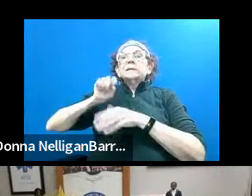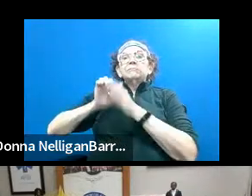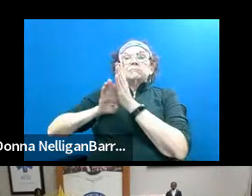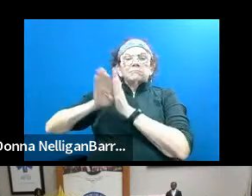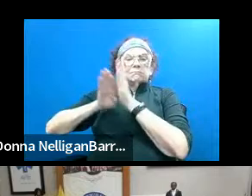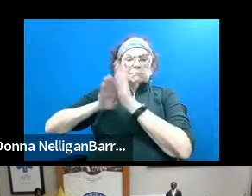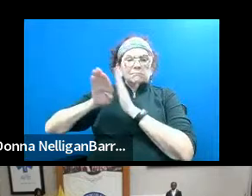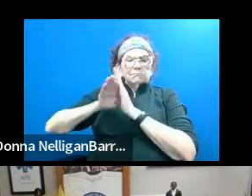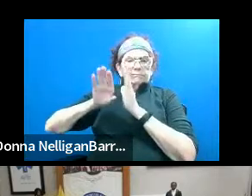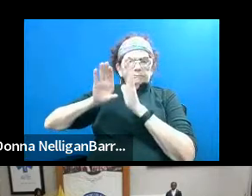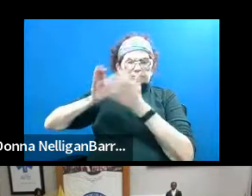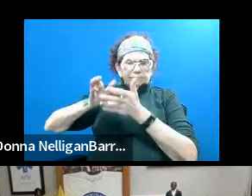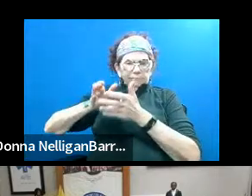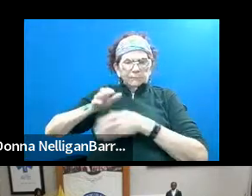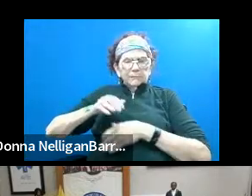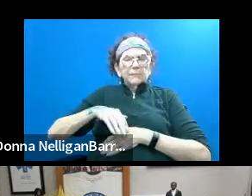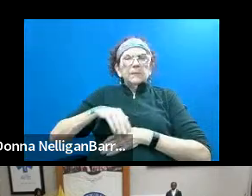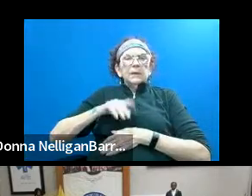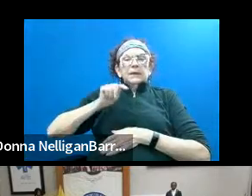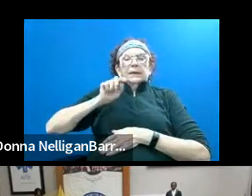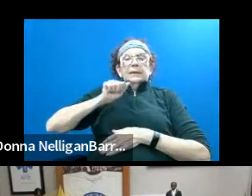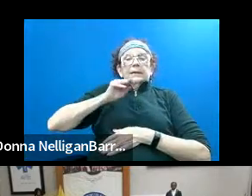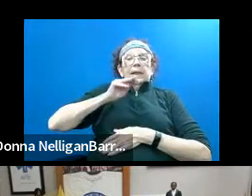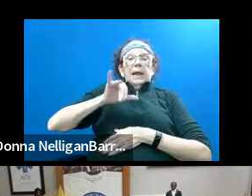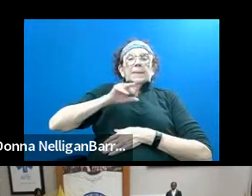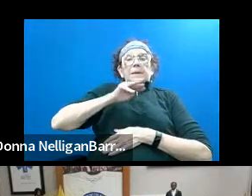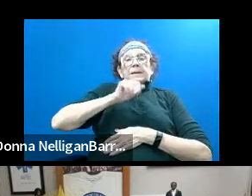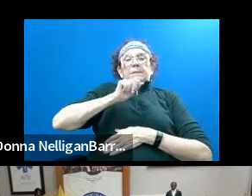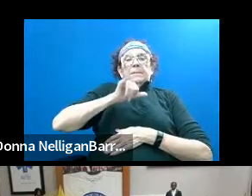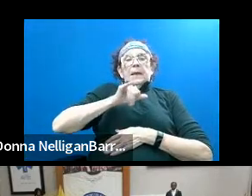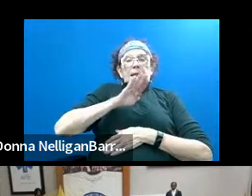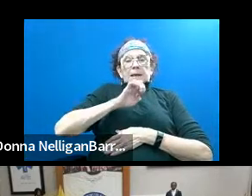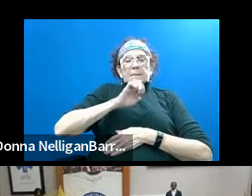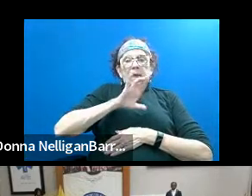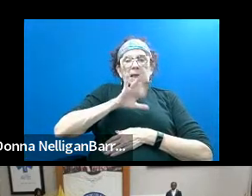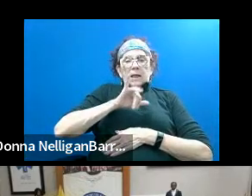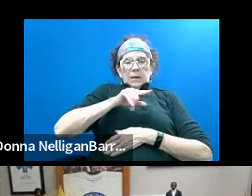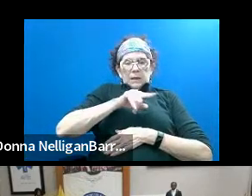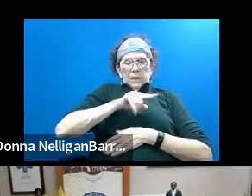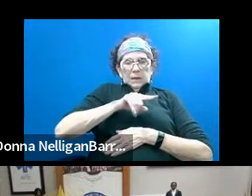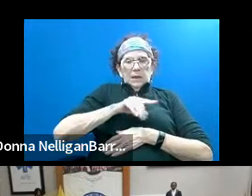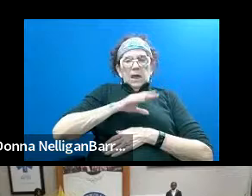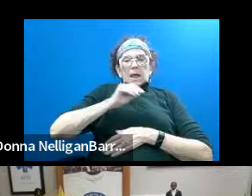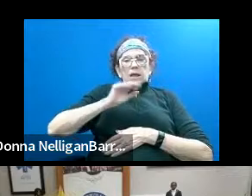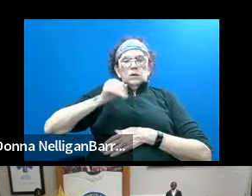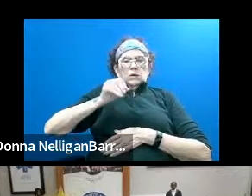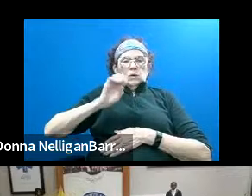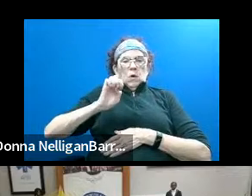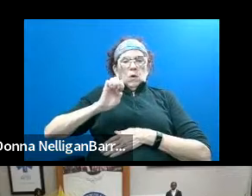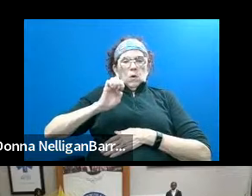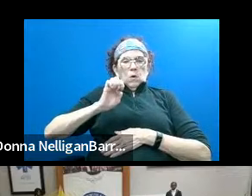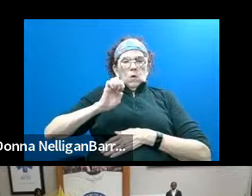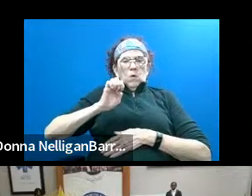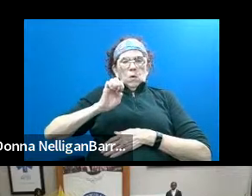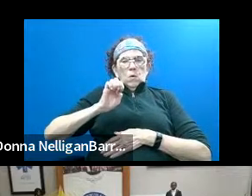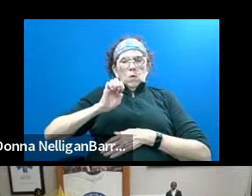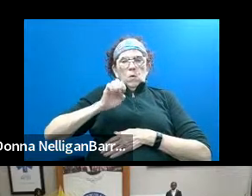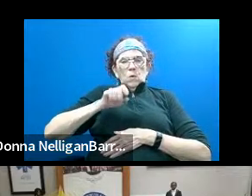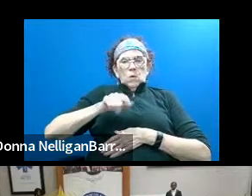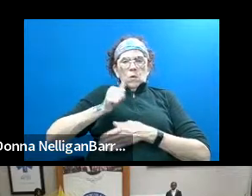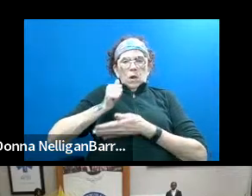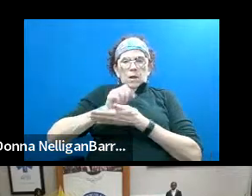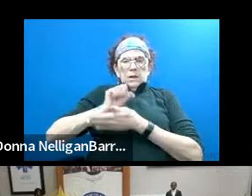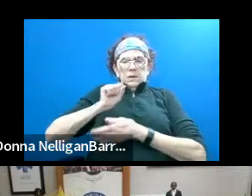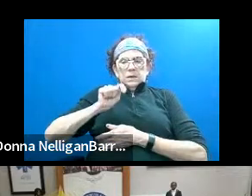ROC 2025, and as was mentioned, Heidi Zimmermeyer from RDDC, who will be helping lead this conversation. So I'm going to go ahead and share